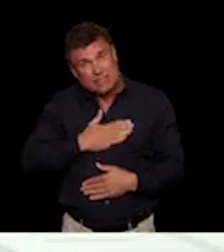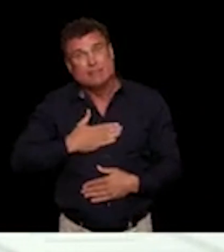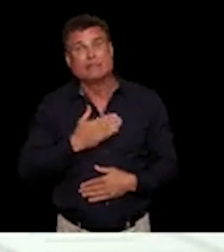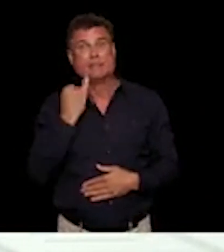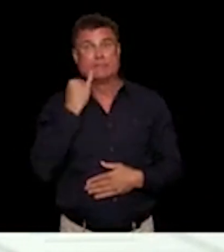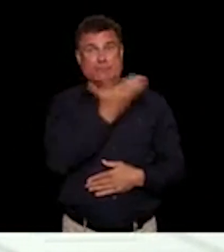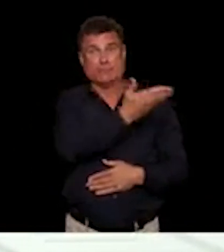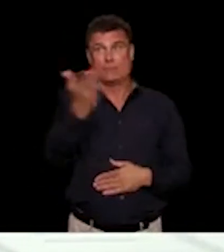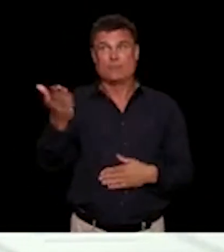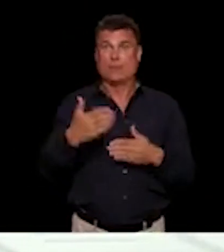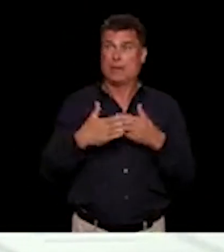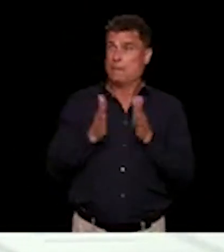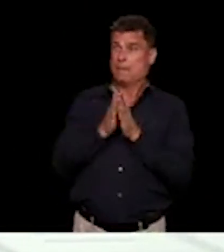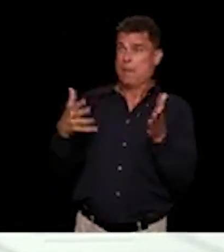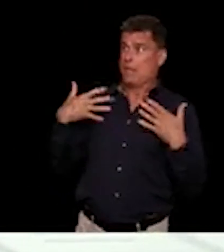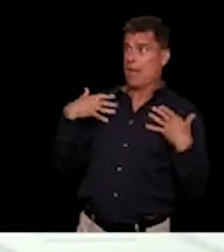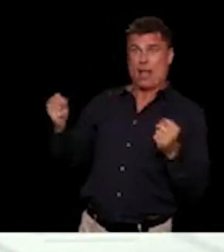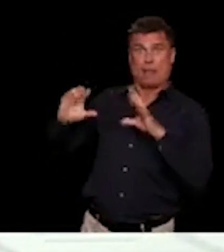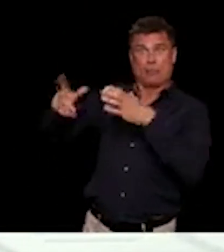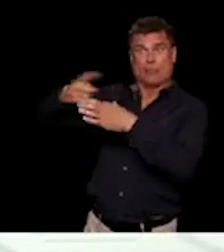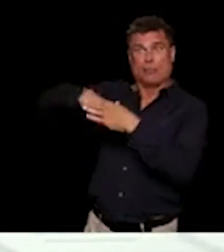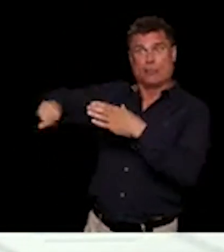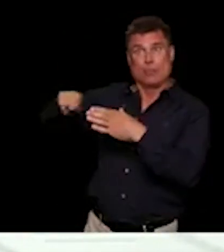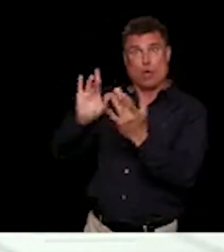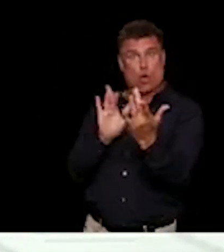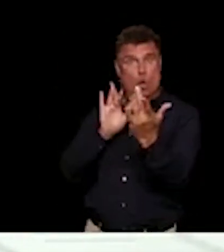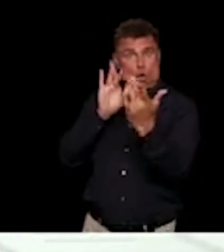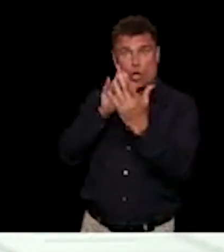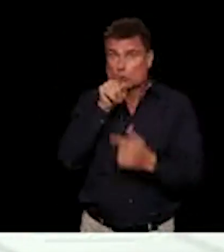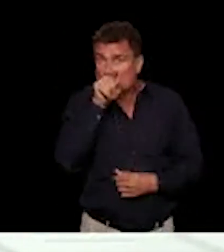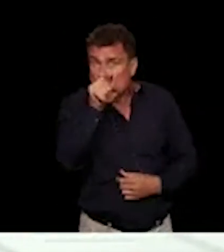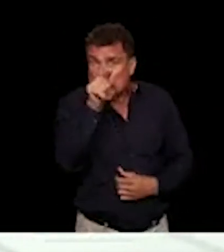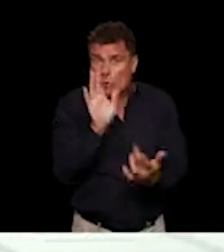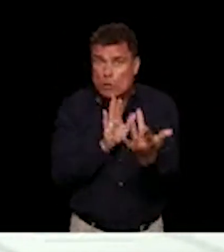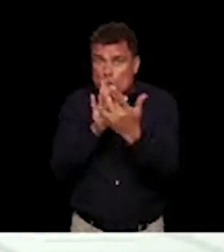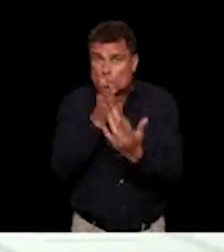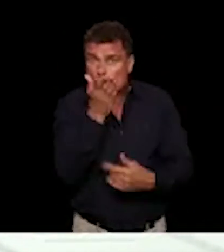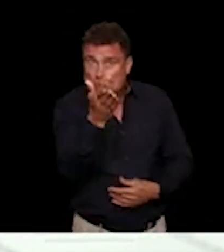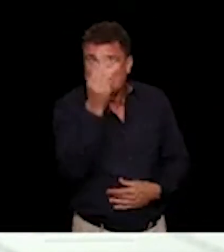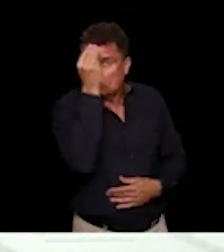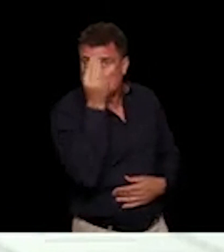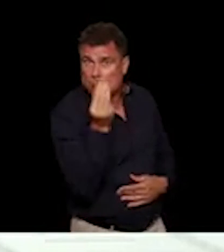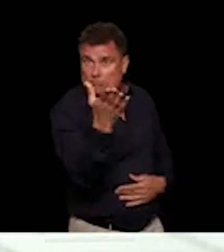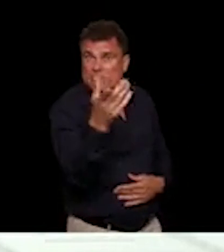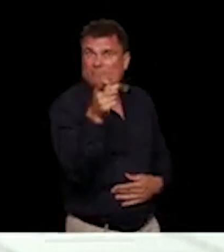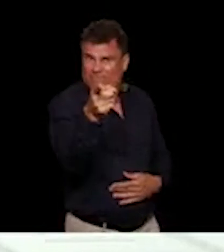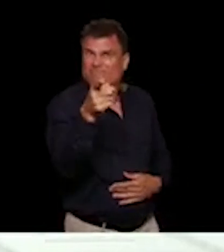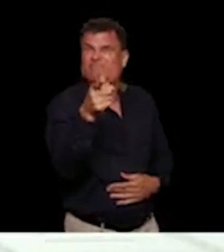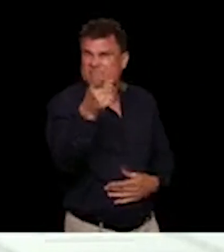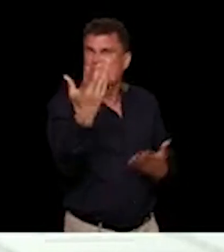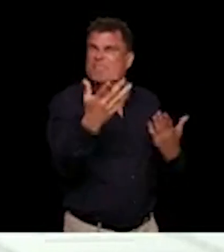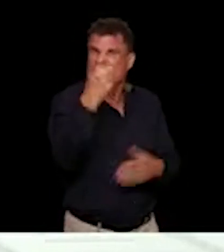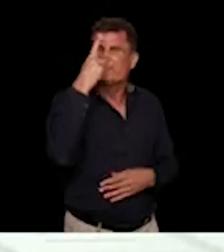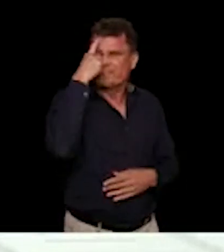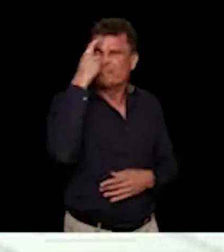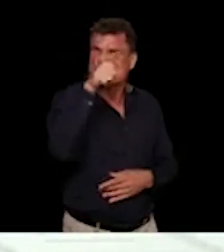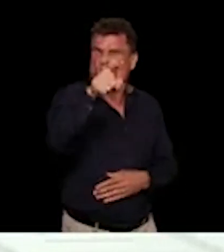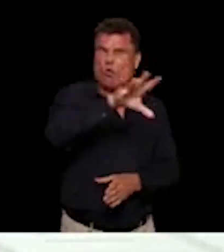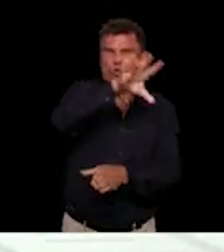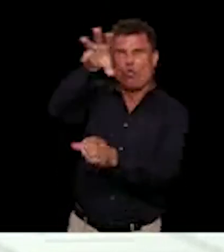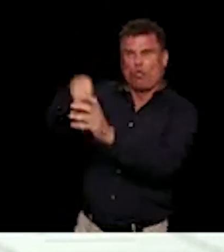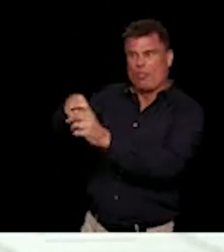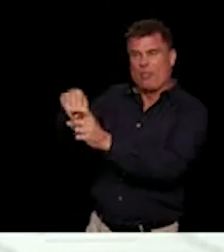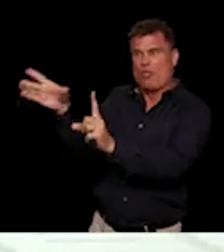and been told that you are a contact of COVID-19, please stay at home for the full period recommended by public